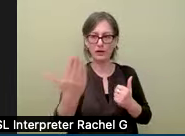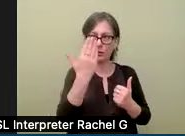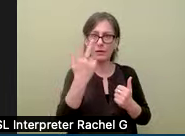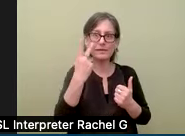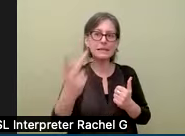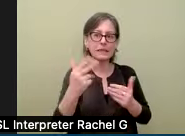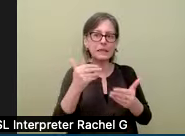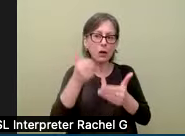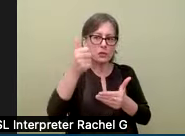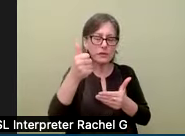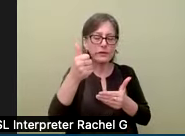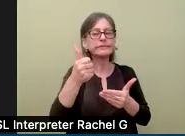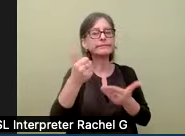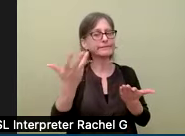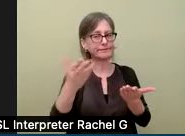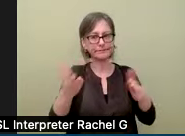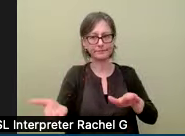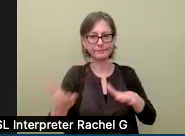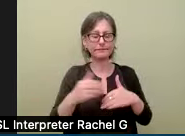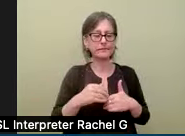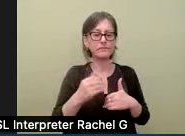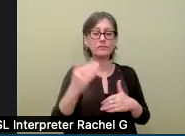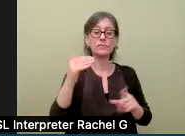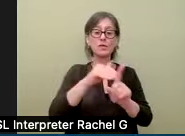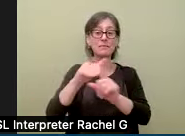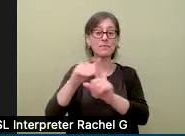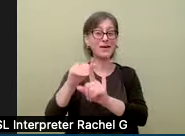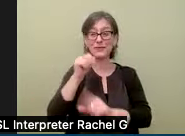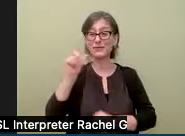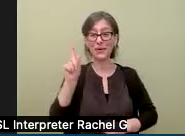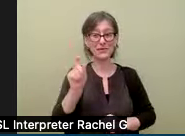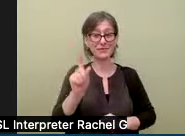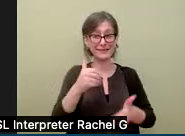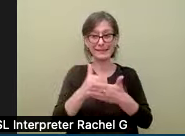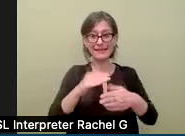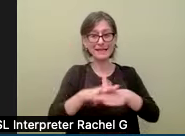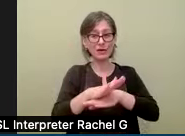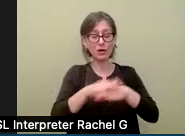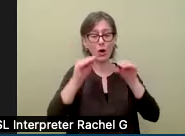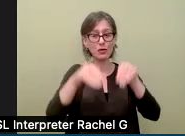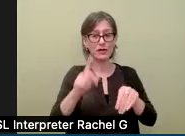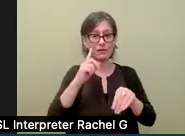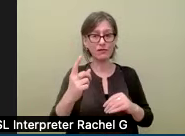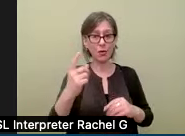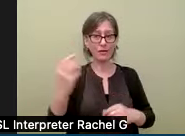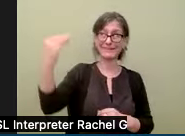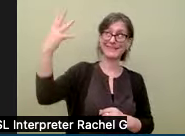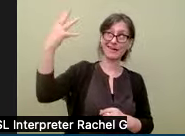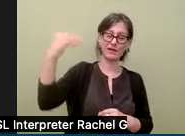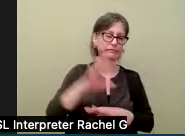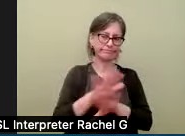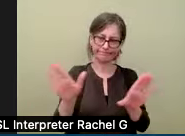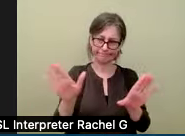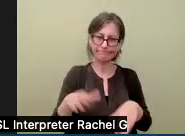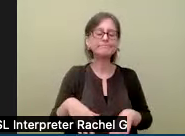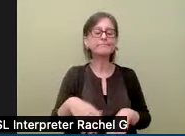incoming tsunami. Again, this is a good reminder to not go down to the ocean for that tsunami selfie. So the last major